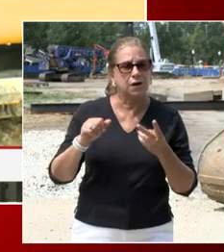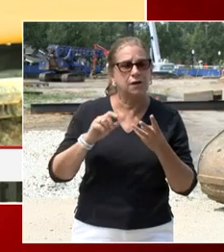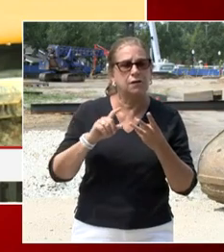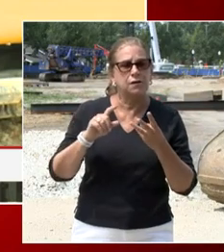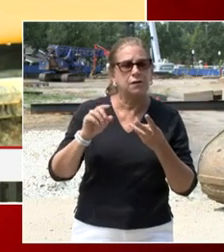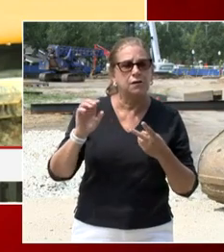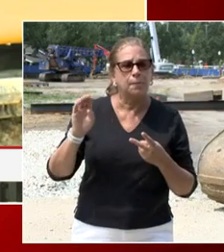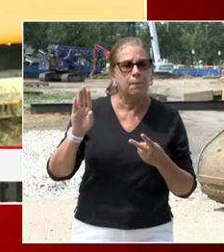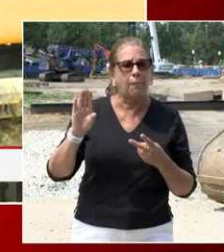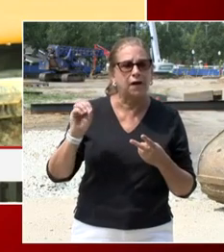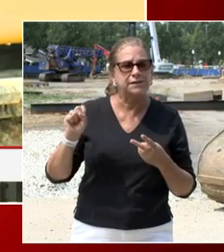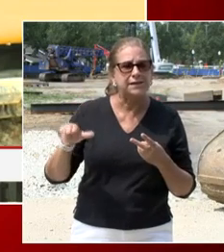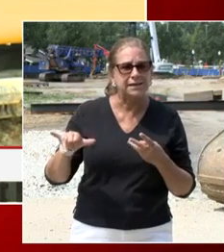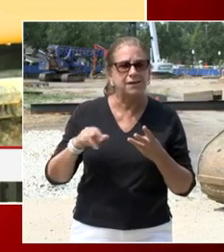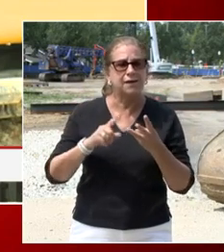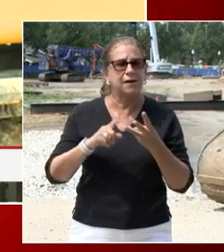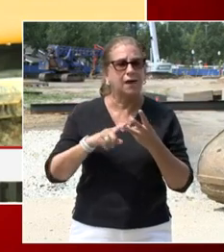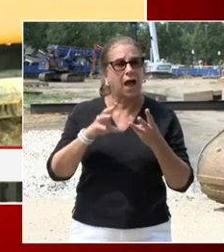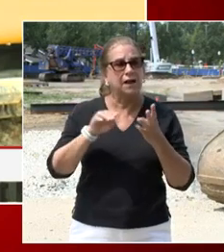Parks. Now,